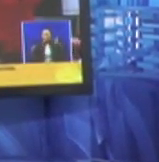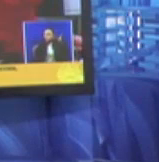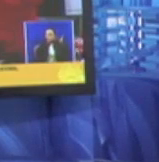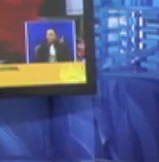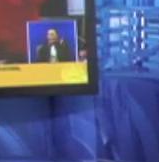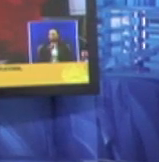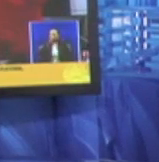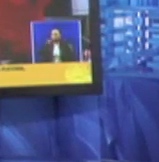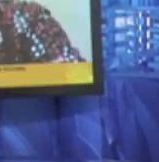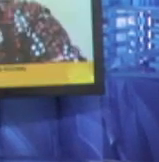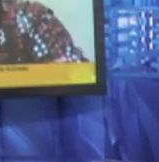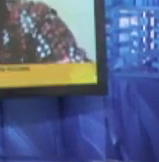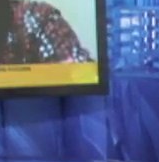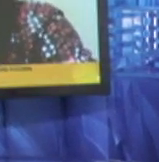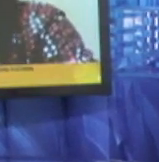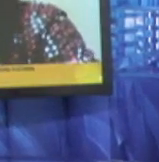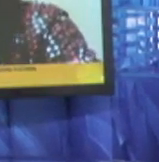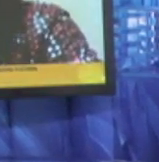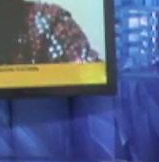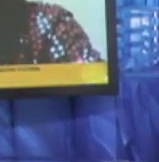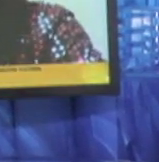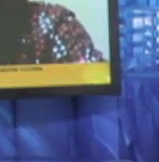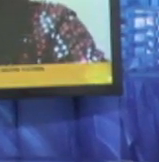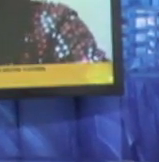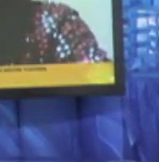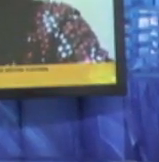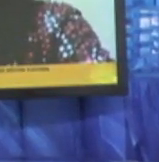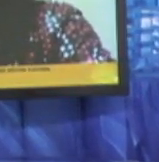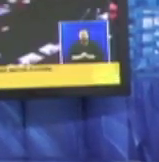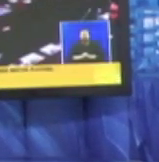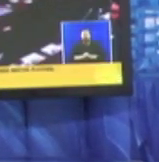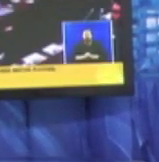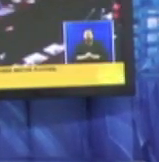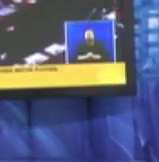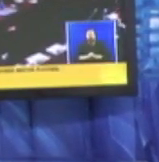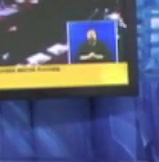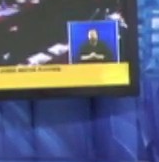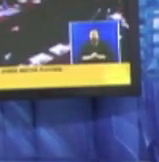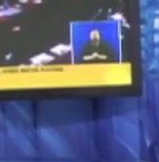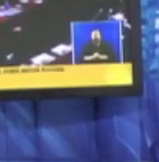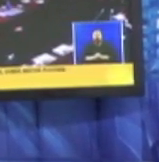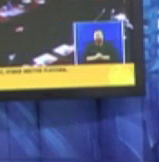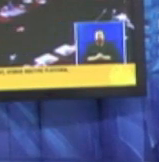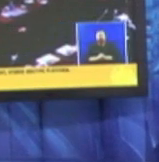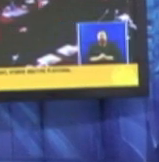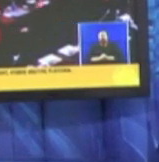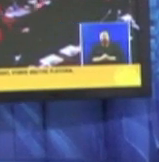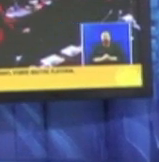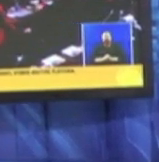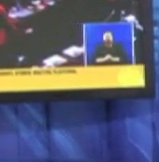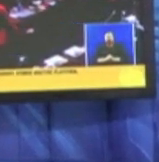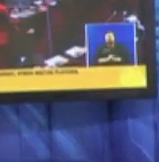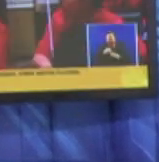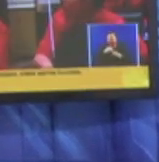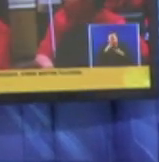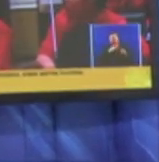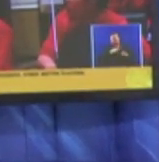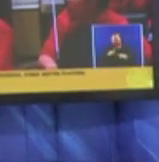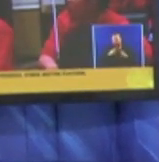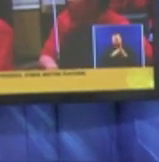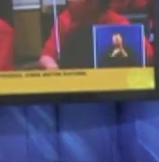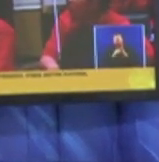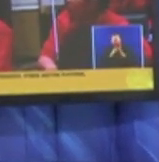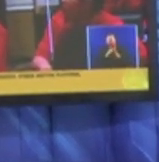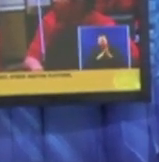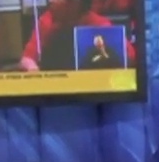the law enforcement agencies to be given the time to do what they need to do. He's not saying that he will never